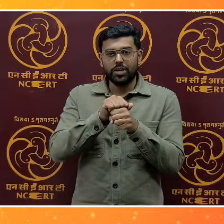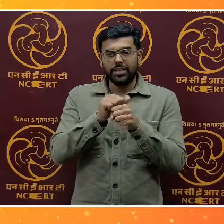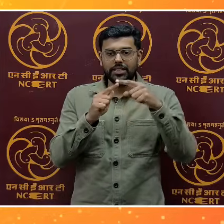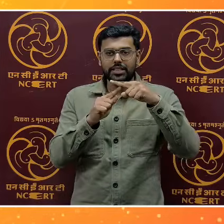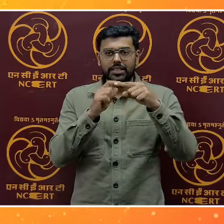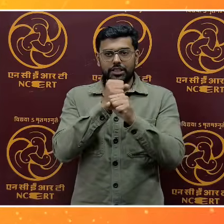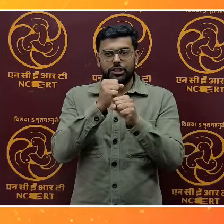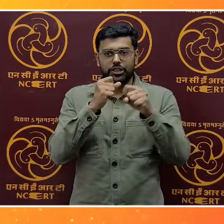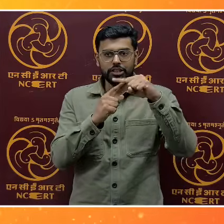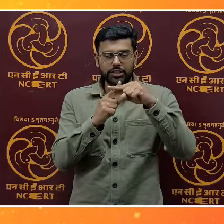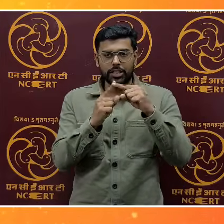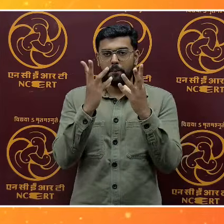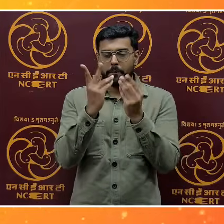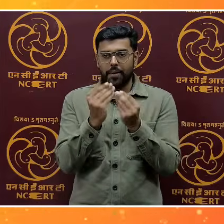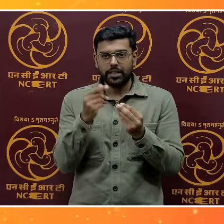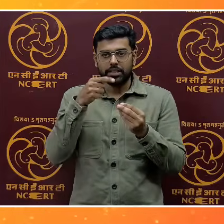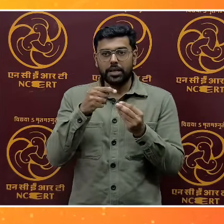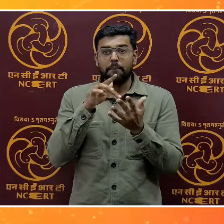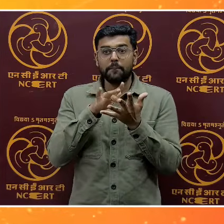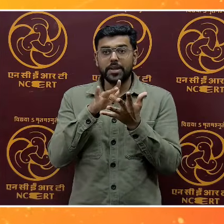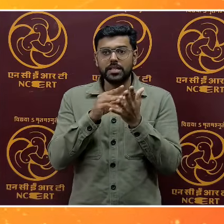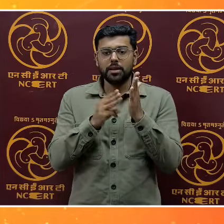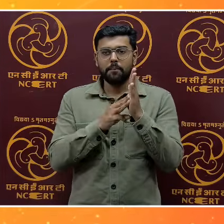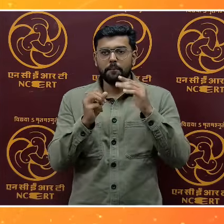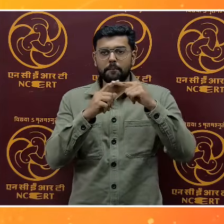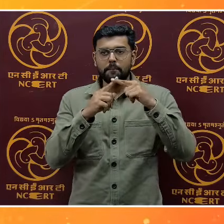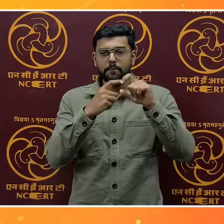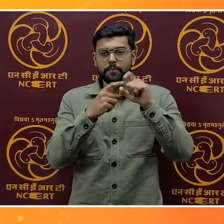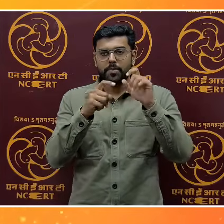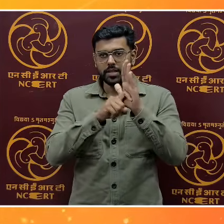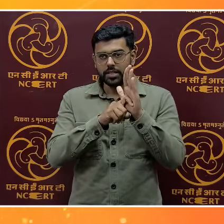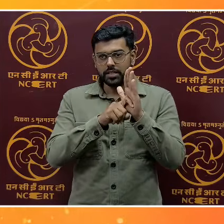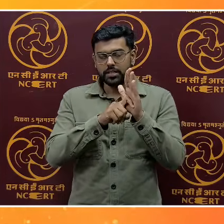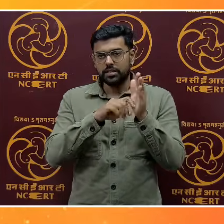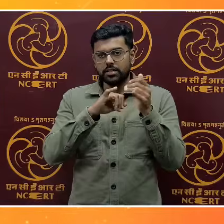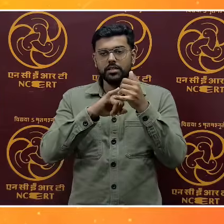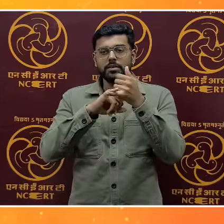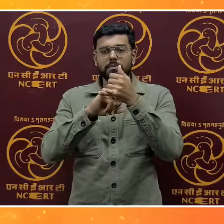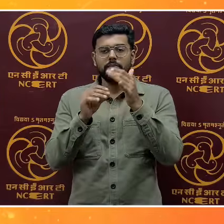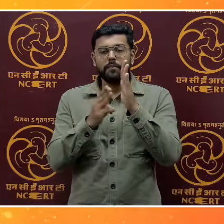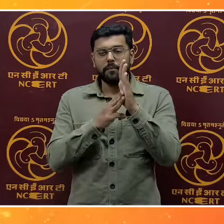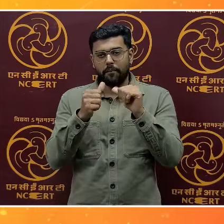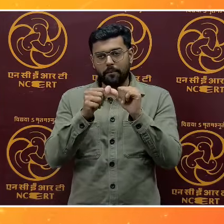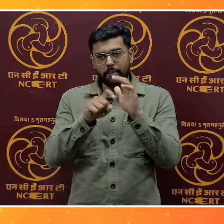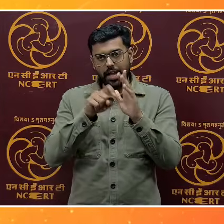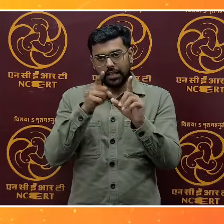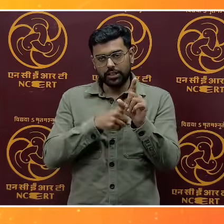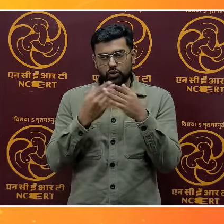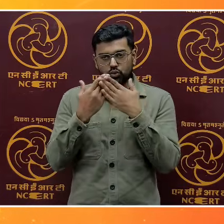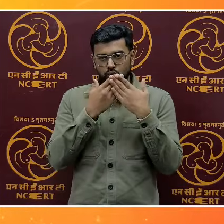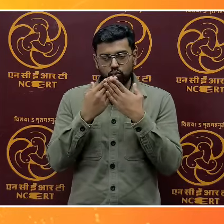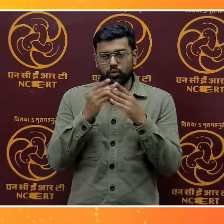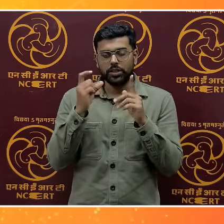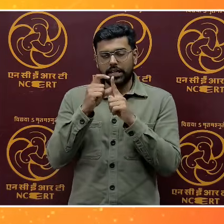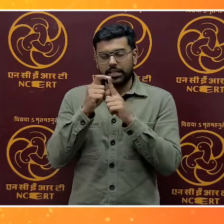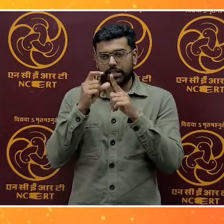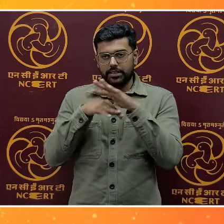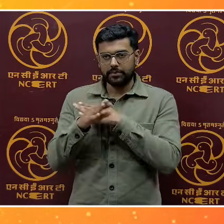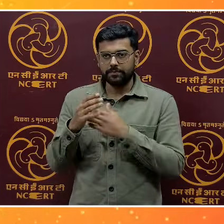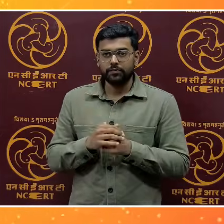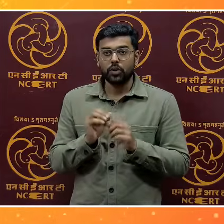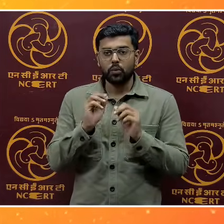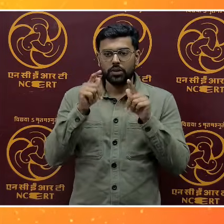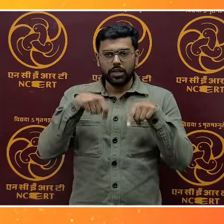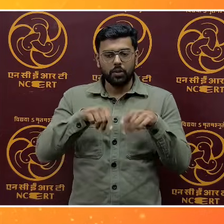in mathematics from Mother Mary's School, Mayur Vihar, New Delhi. So, let's begin this conversation without